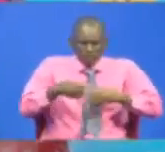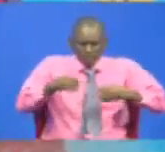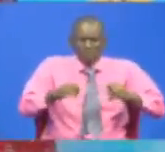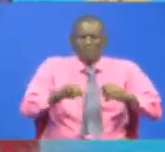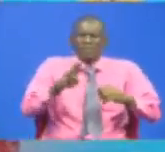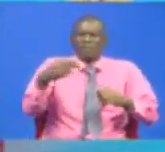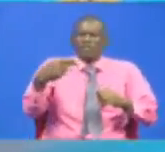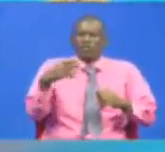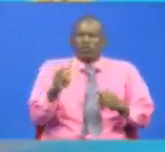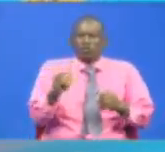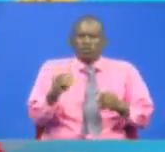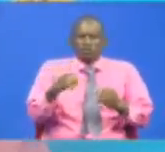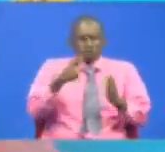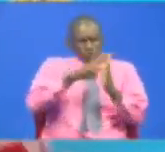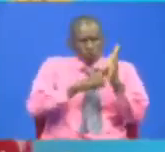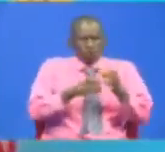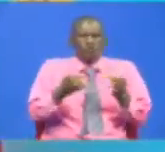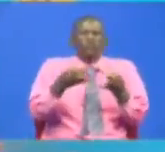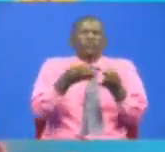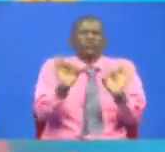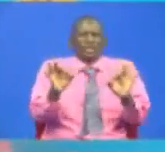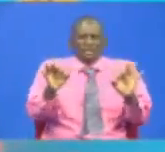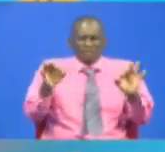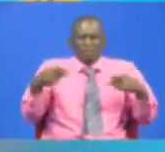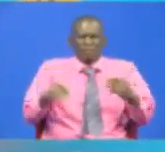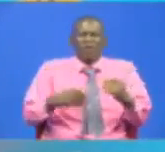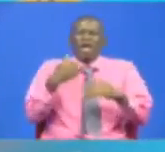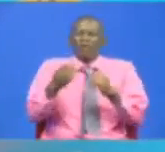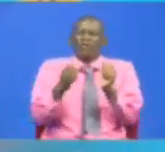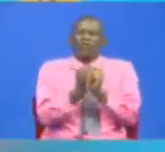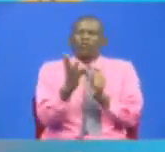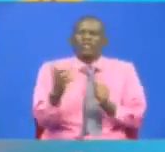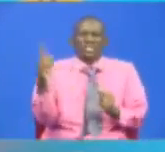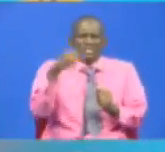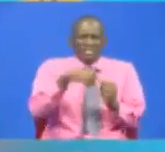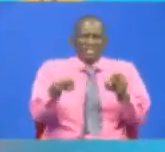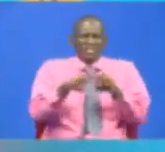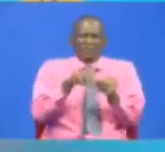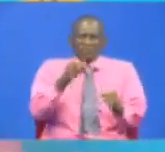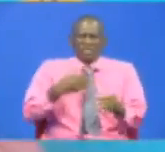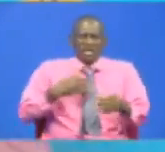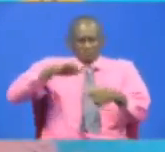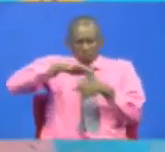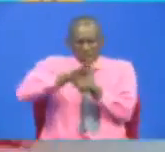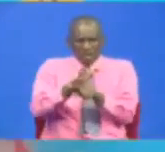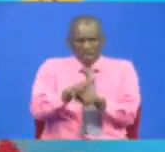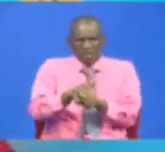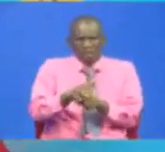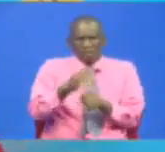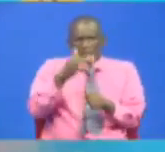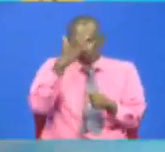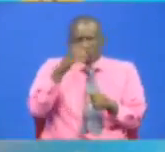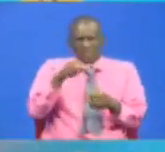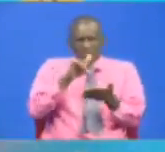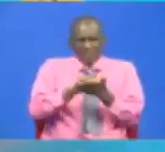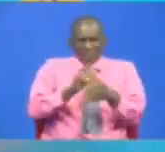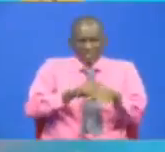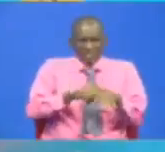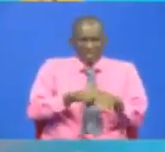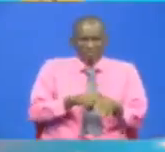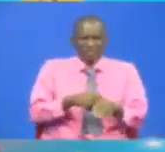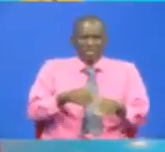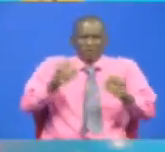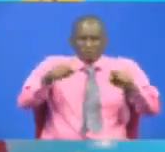of releasing people after 14 days, even if they were positive, because at that time, they were able to go home